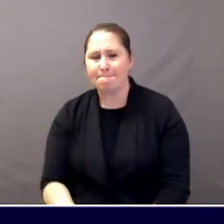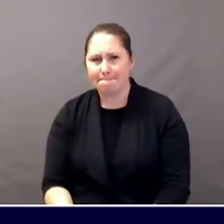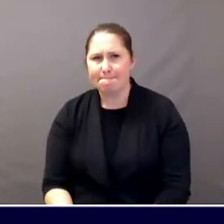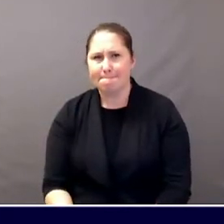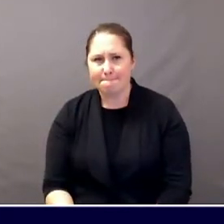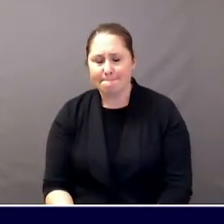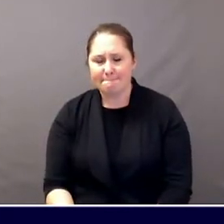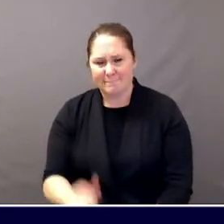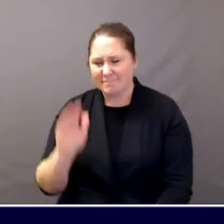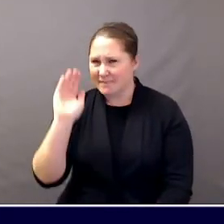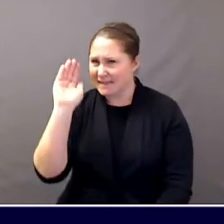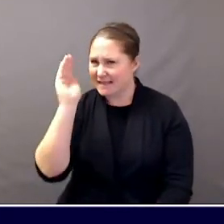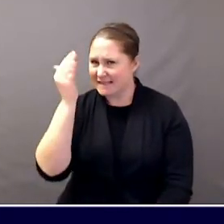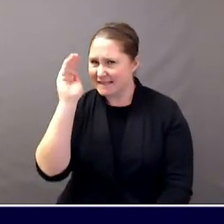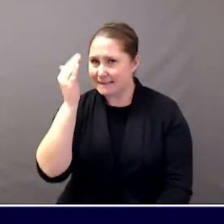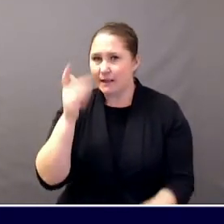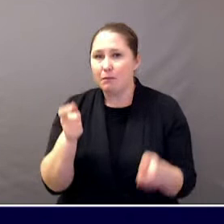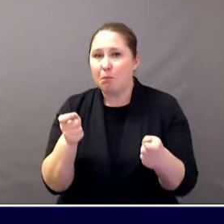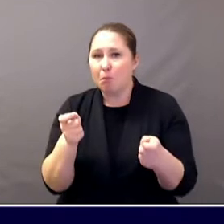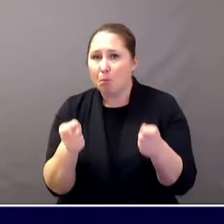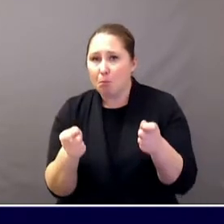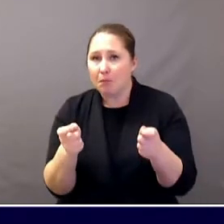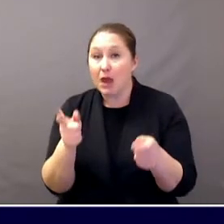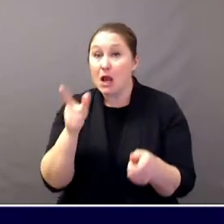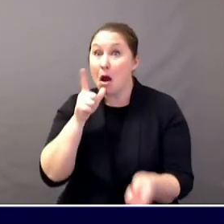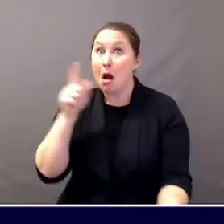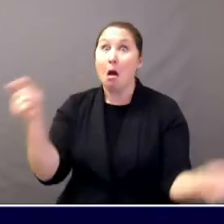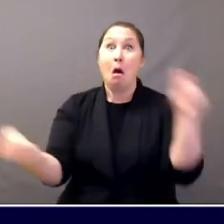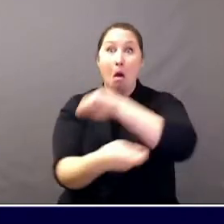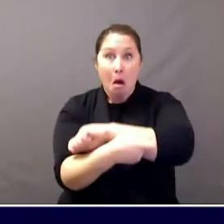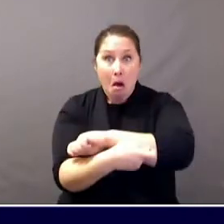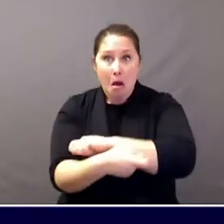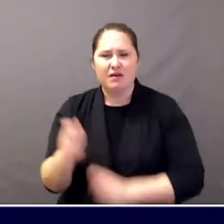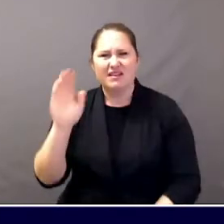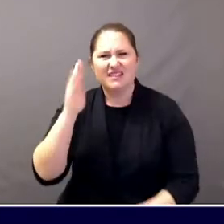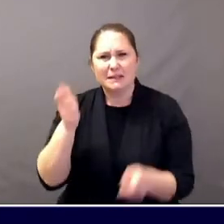this seems more like a tweak than an overhaul, I guess, is what I'm trying to say.